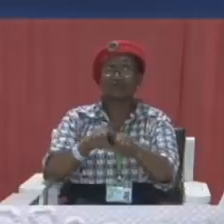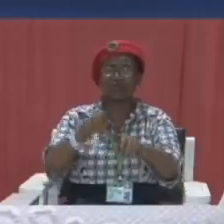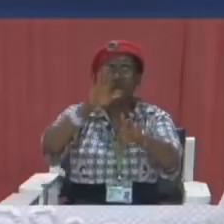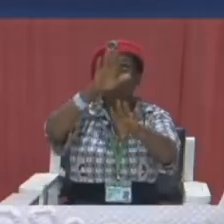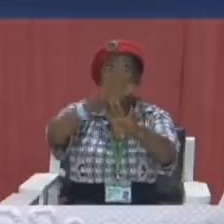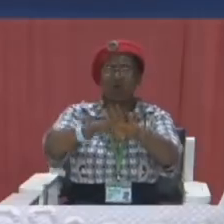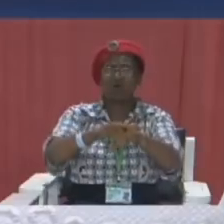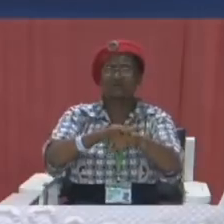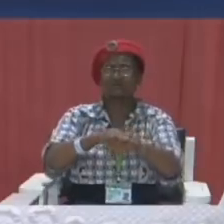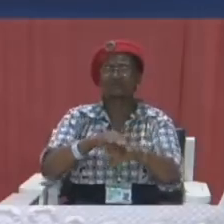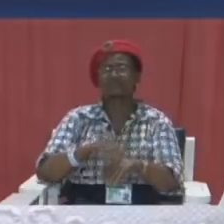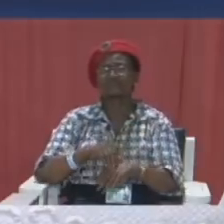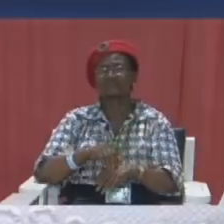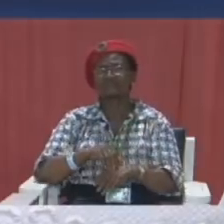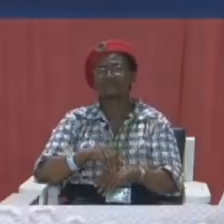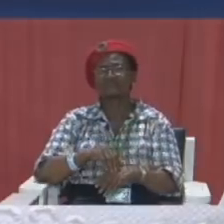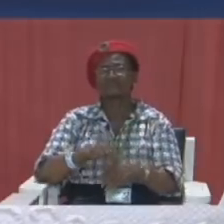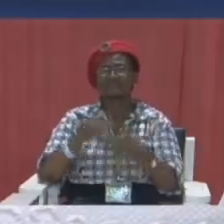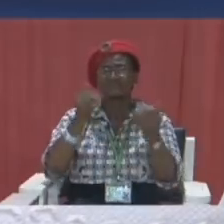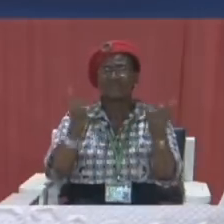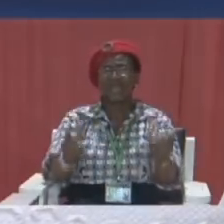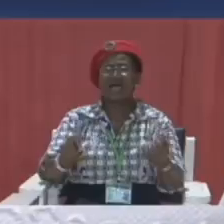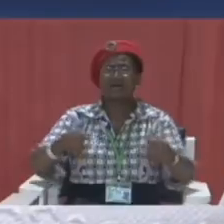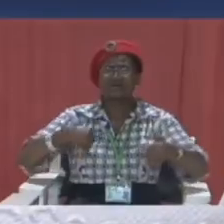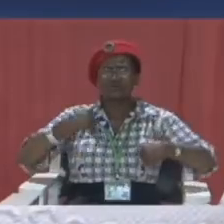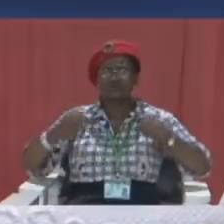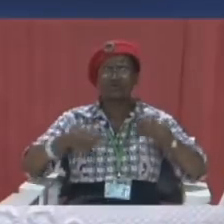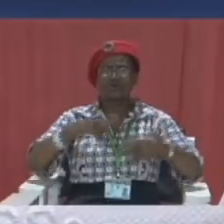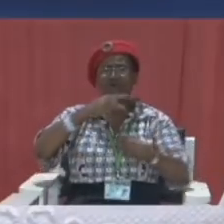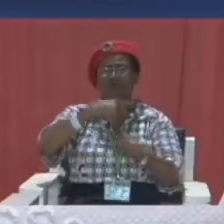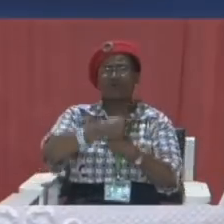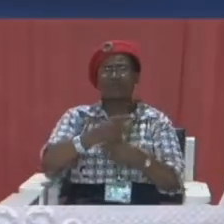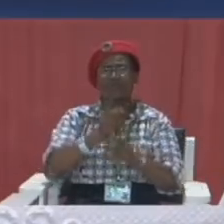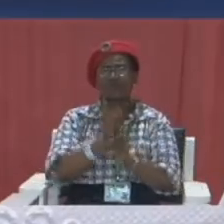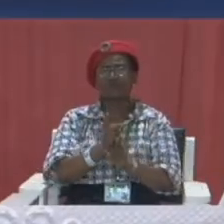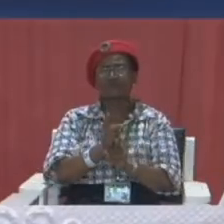Now, joy produces strength.